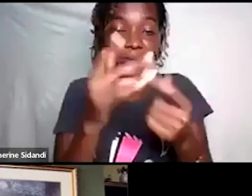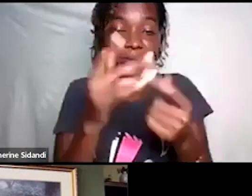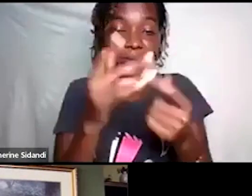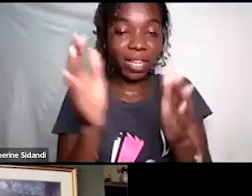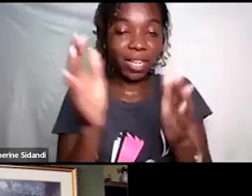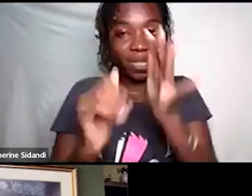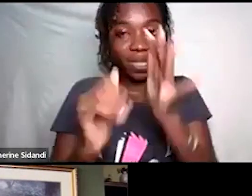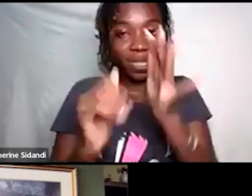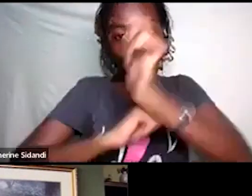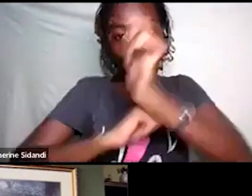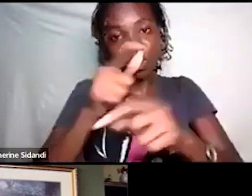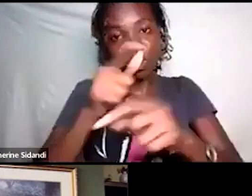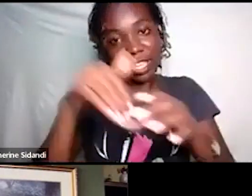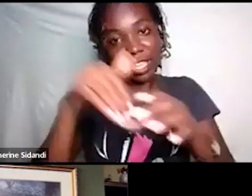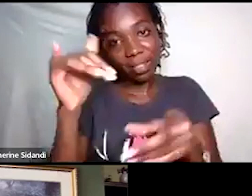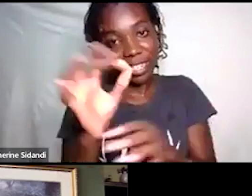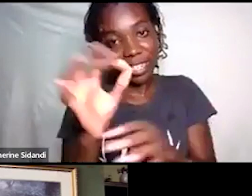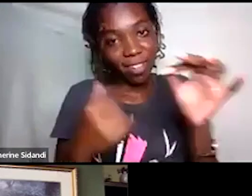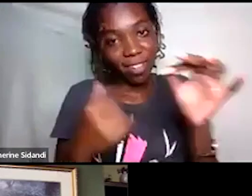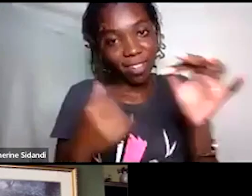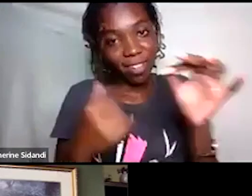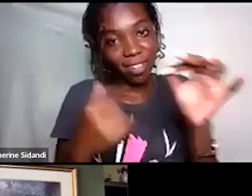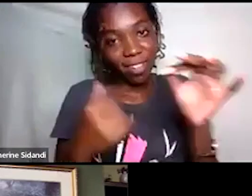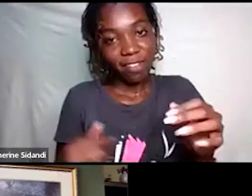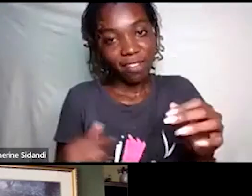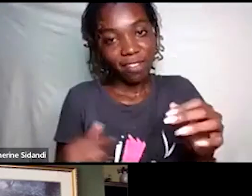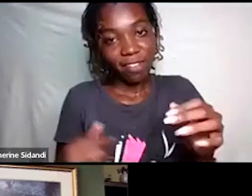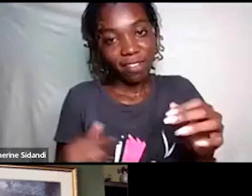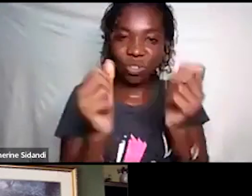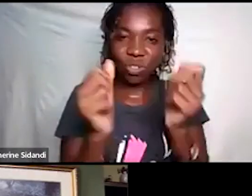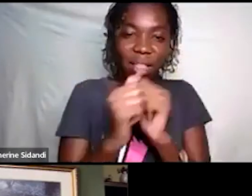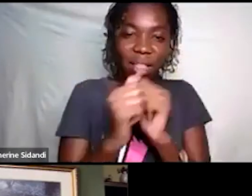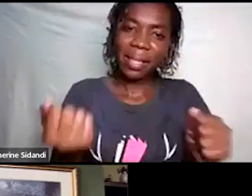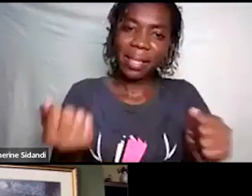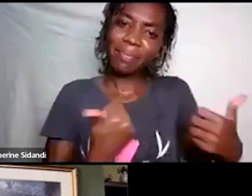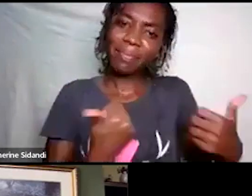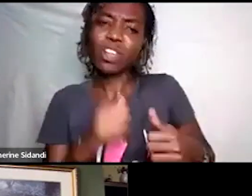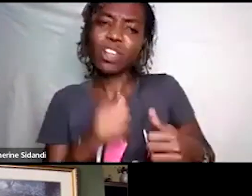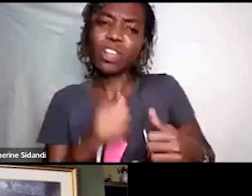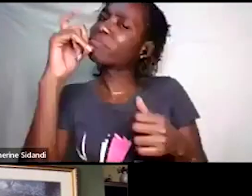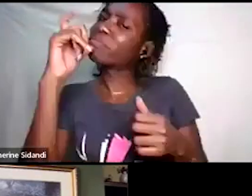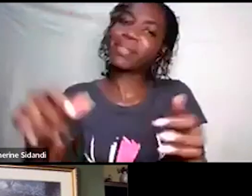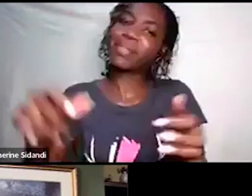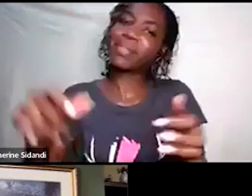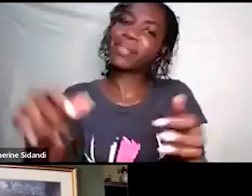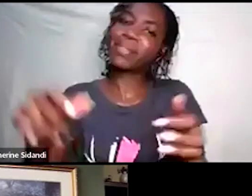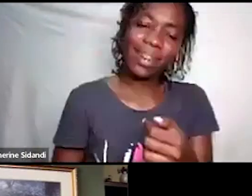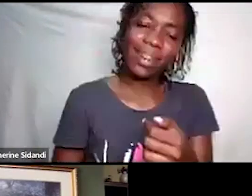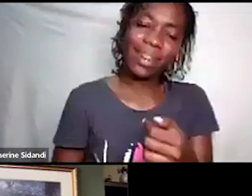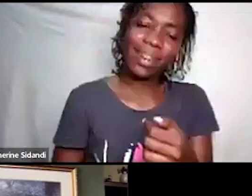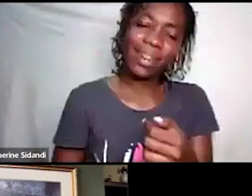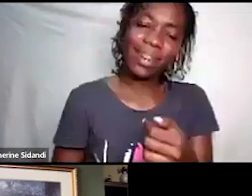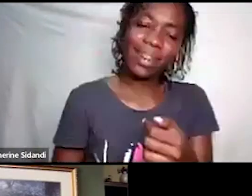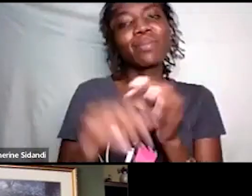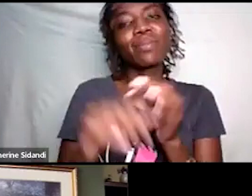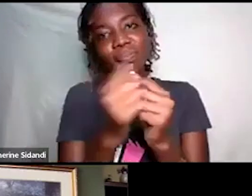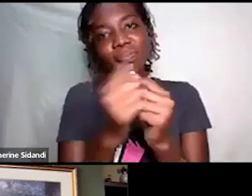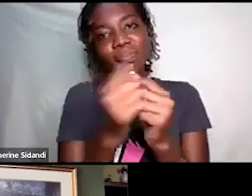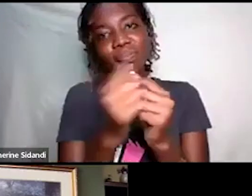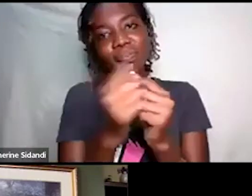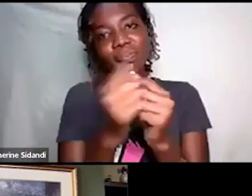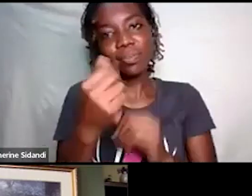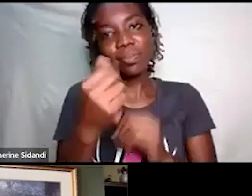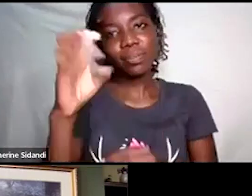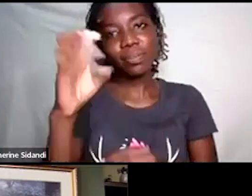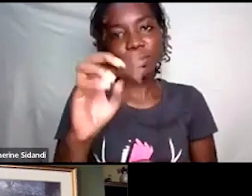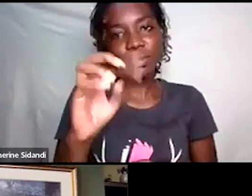issues with your girlfriend, again, not necessarily married, please reach out to Helen. If you're having a